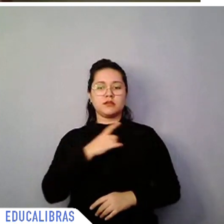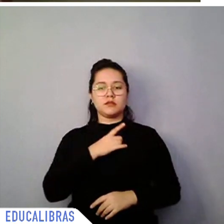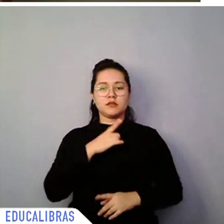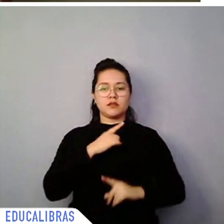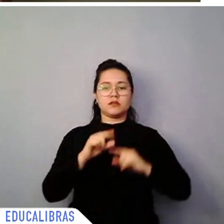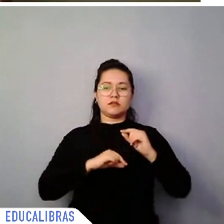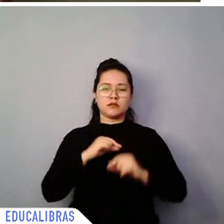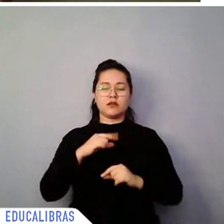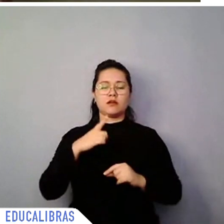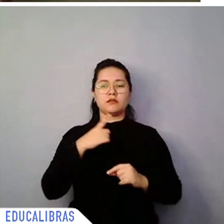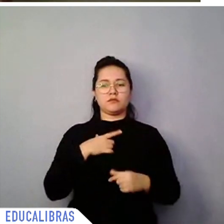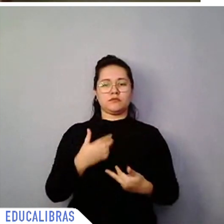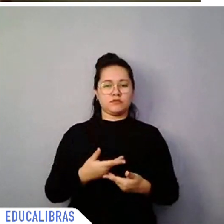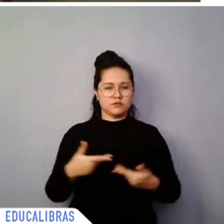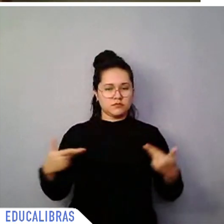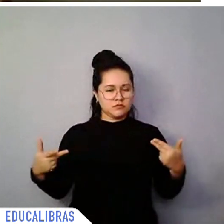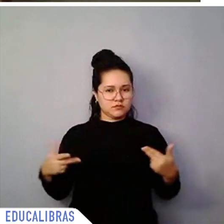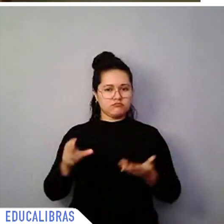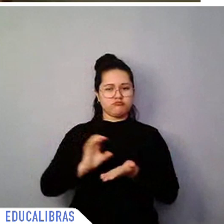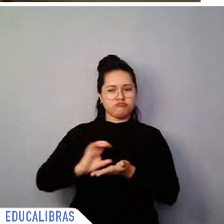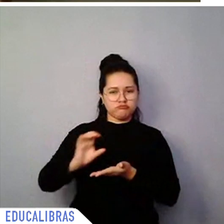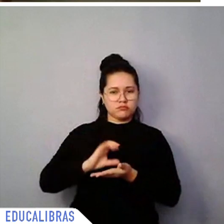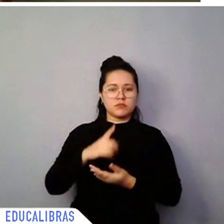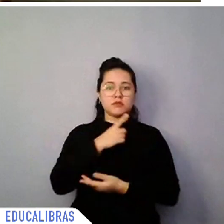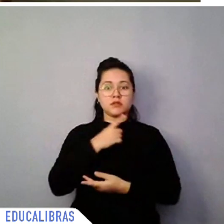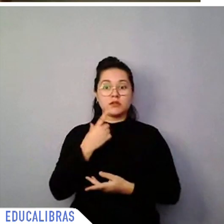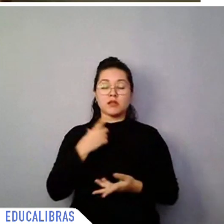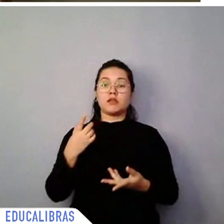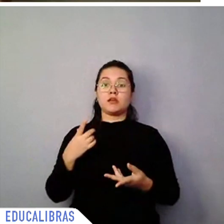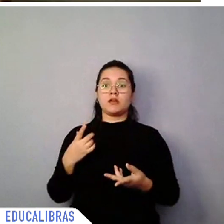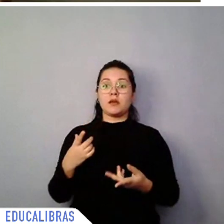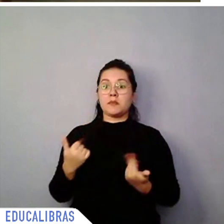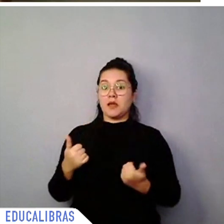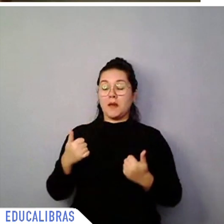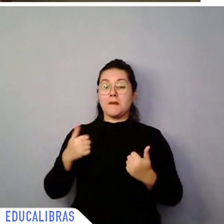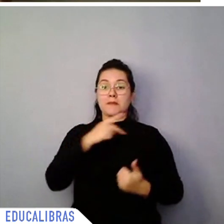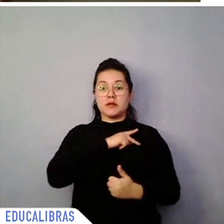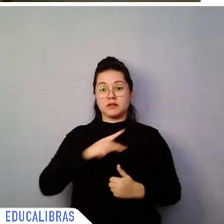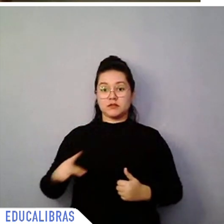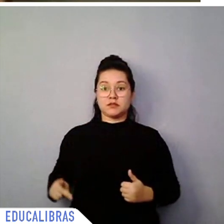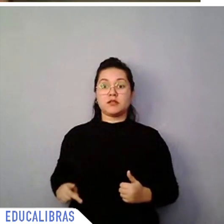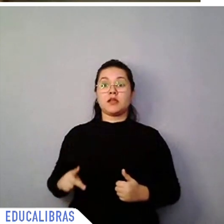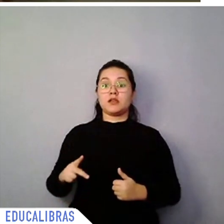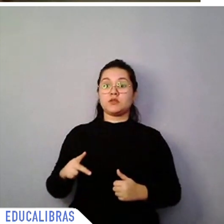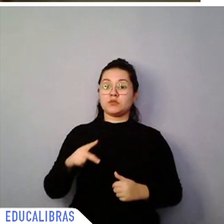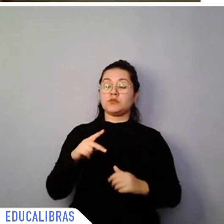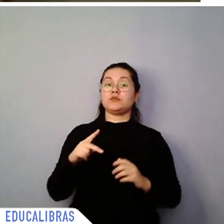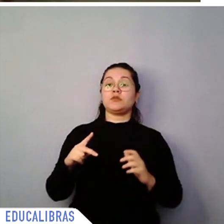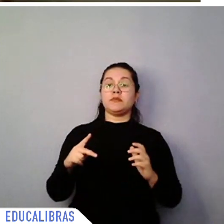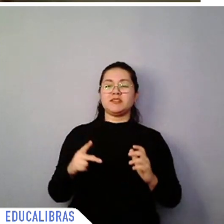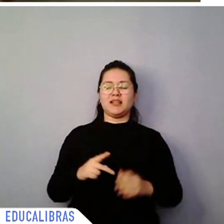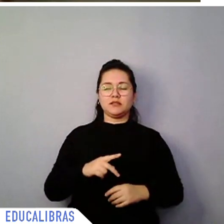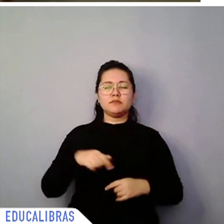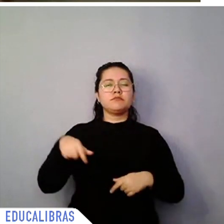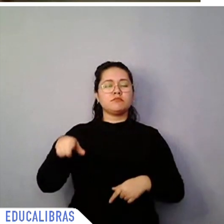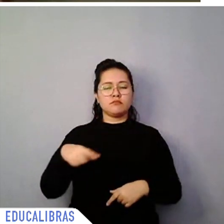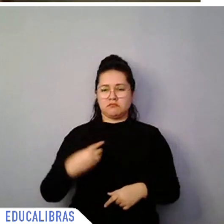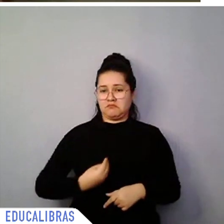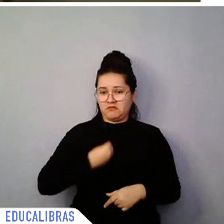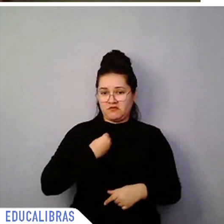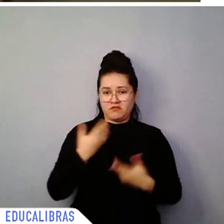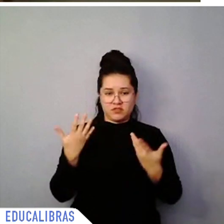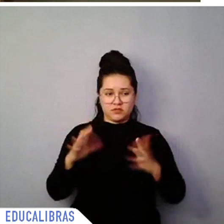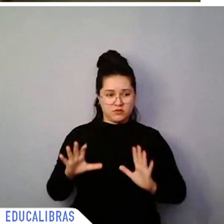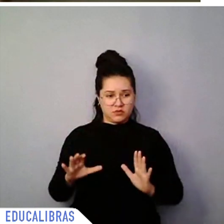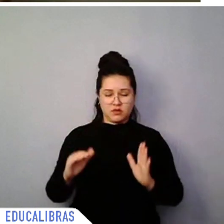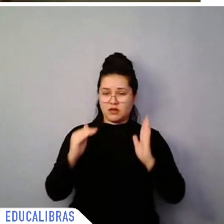Let's just remind you that the investigation commission is not being backed up